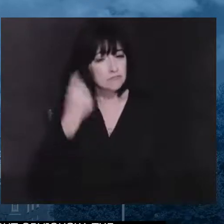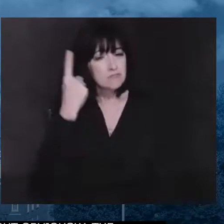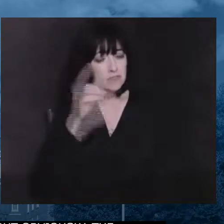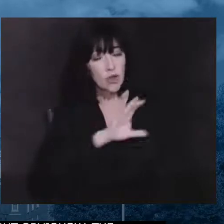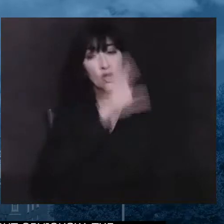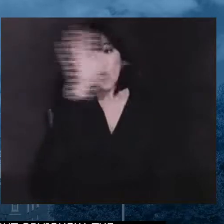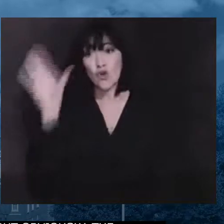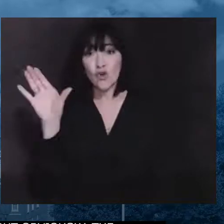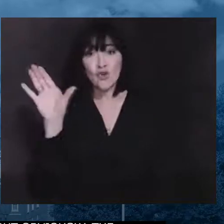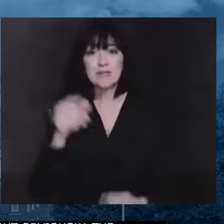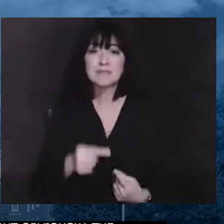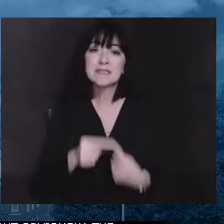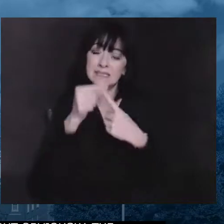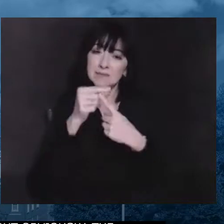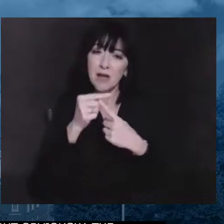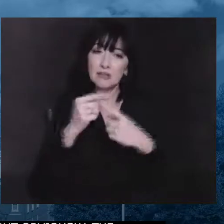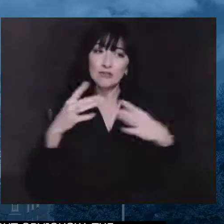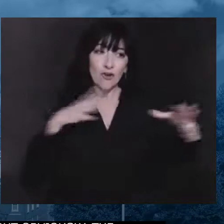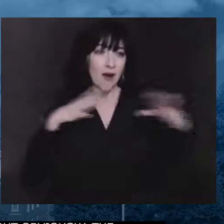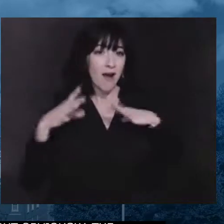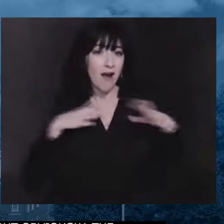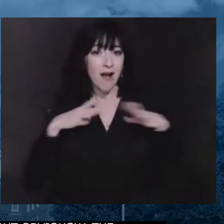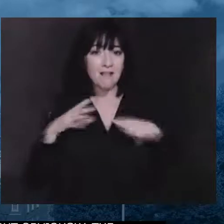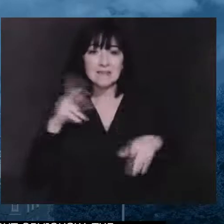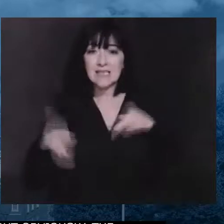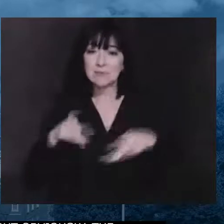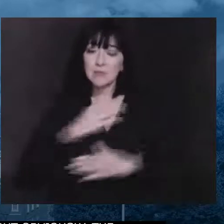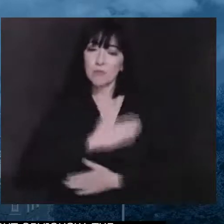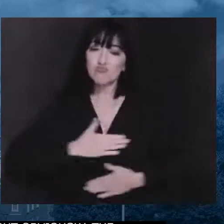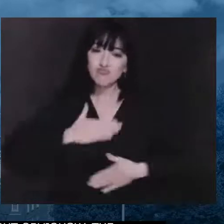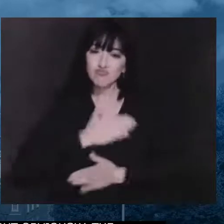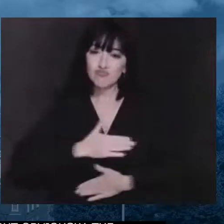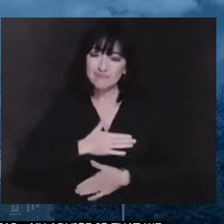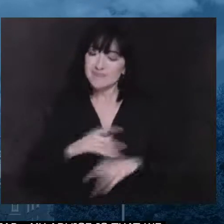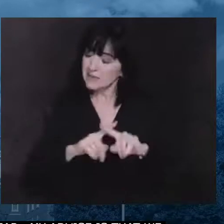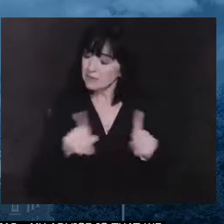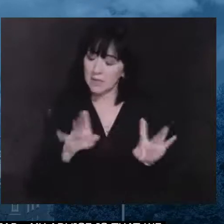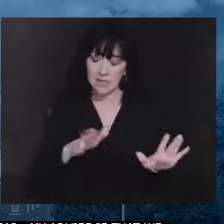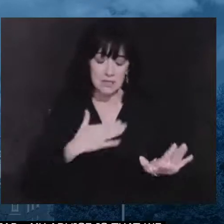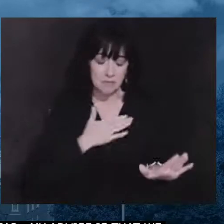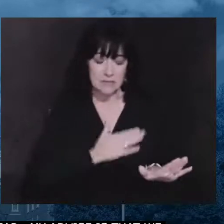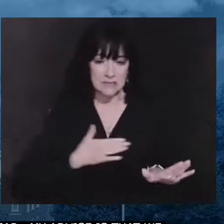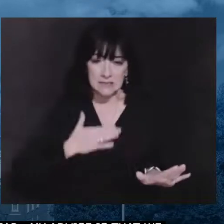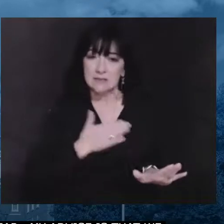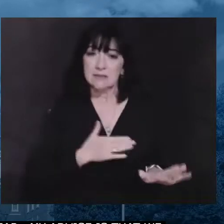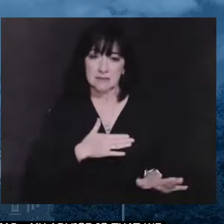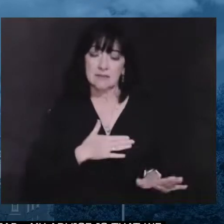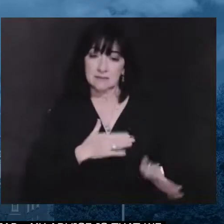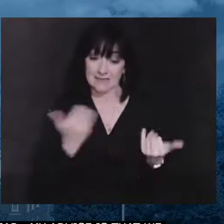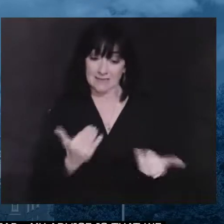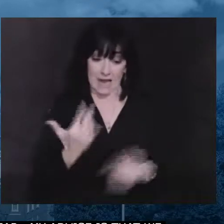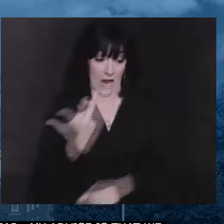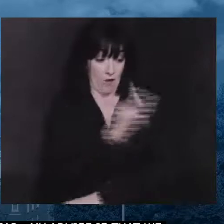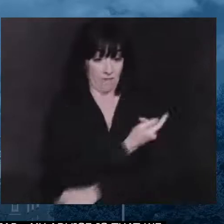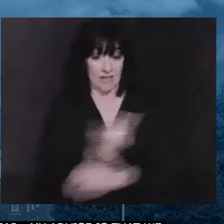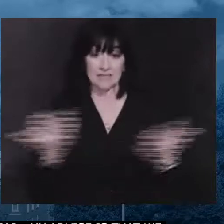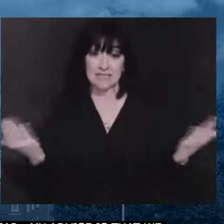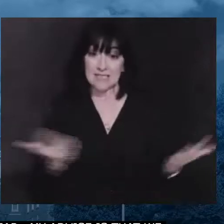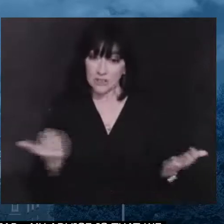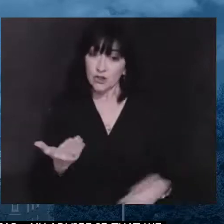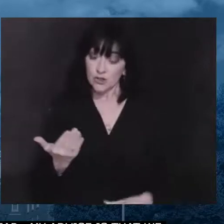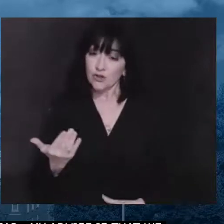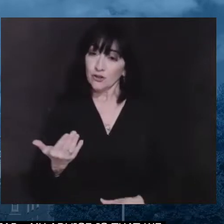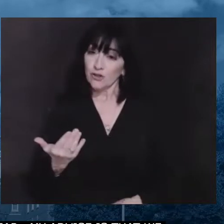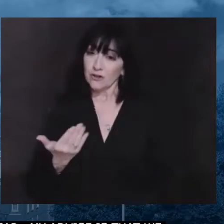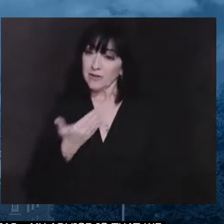think about the situation that we have on the ground. Let's get to January. Let's get to 2021. The vaccine is here, and